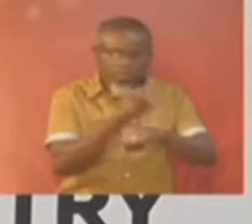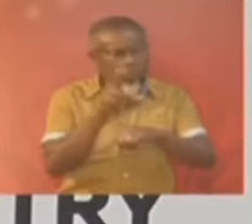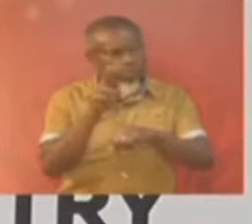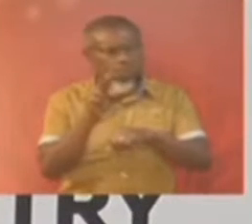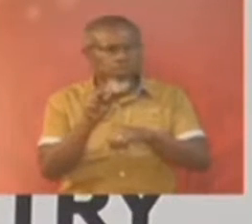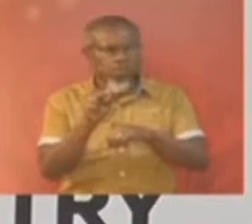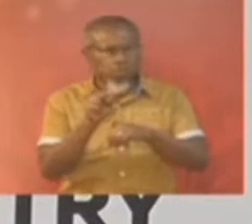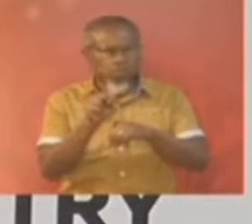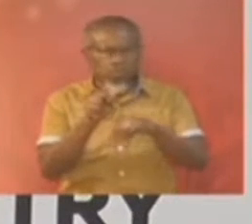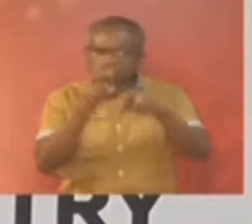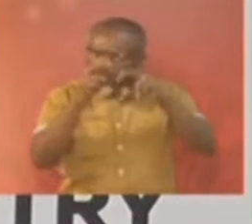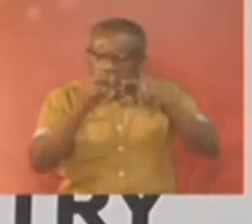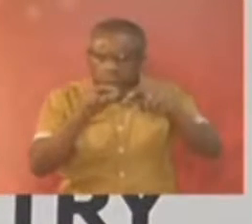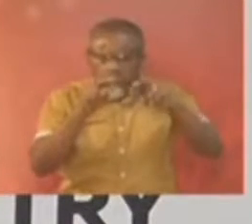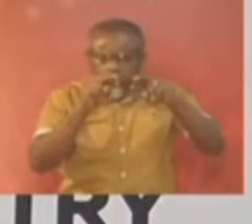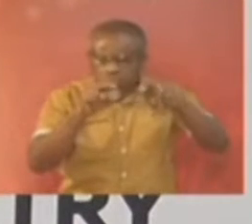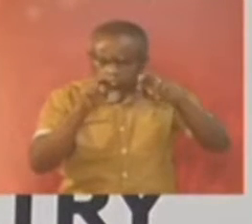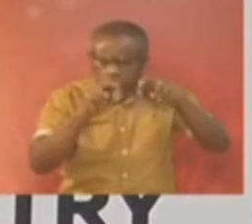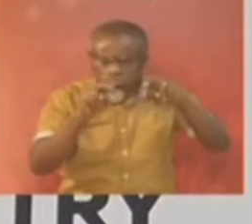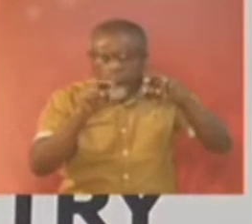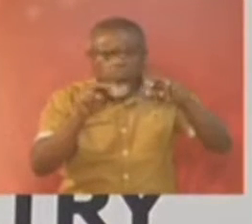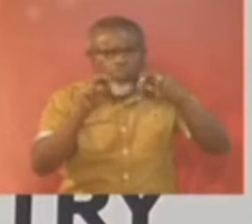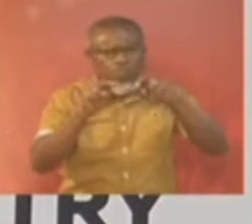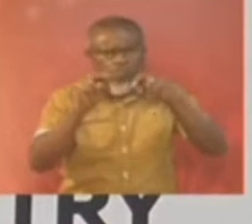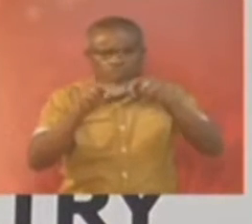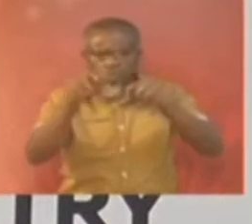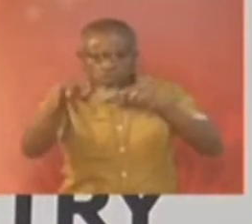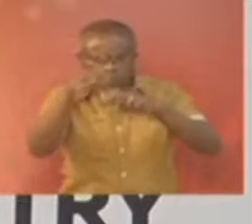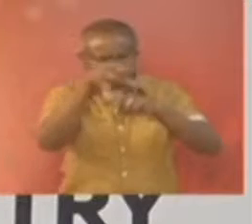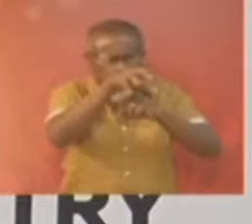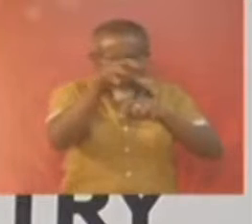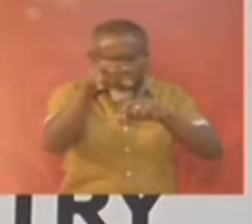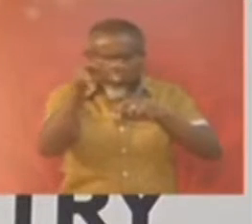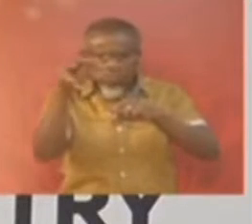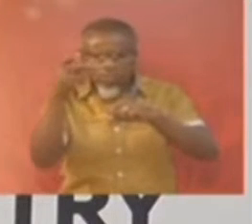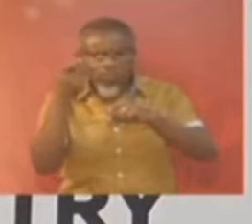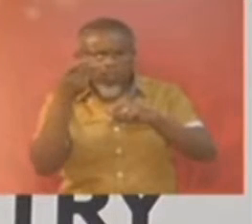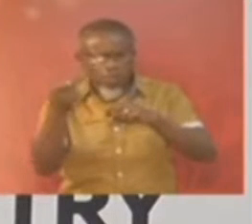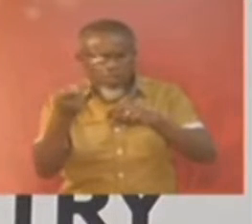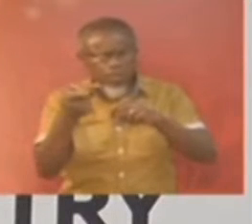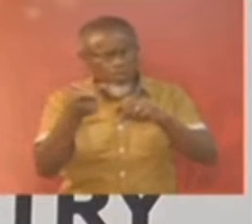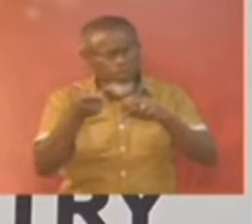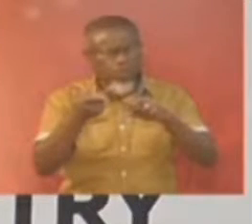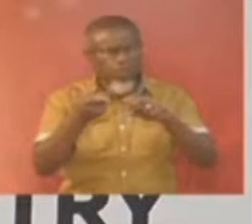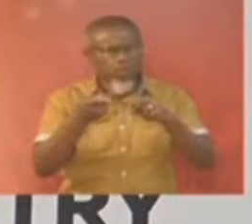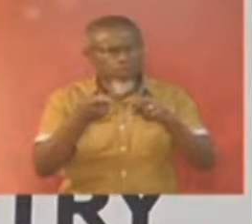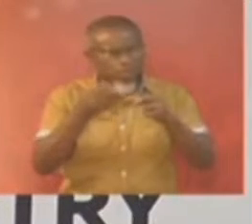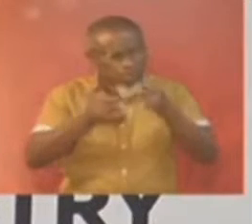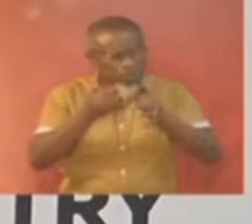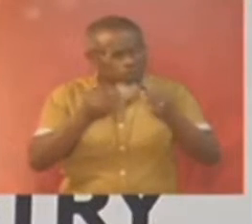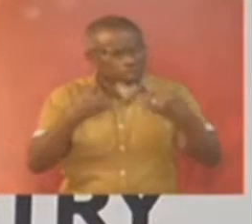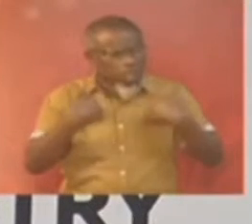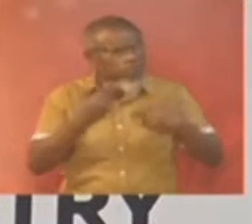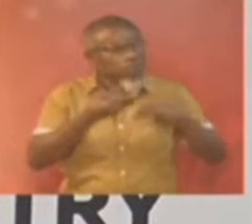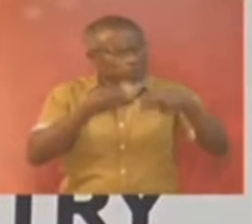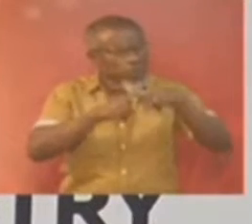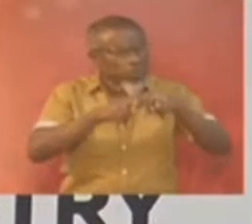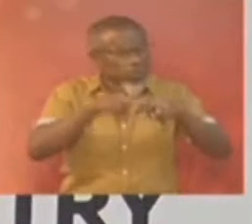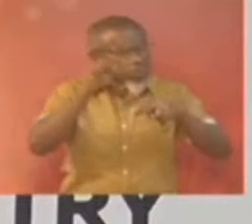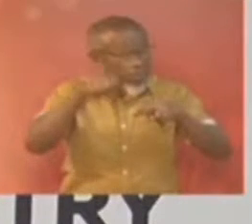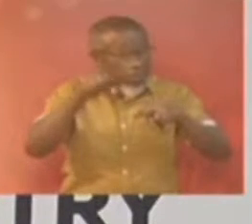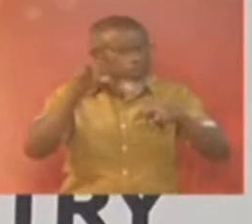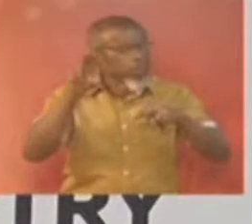on geographic spread to any particular event. Regarding dengue, what we have so far, I believe we have